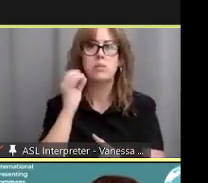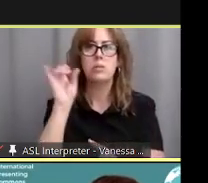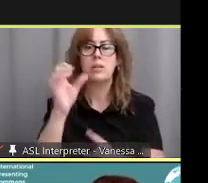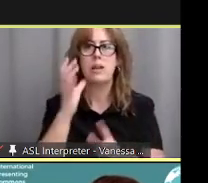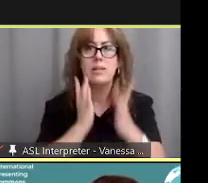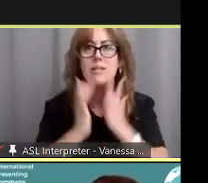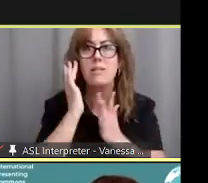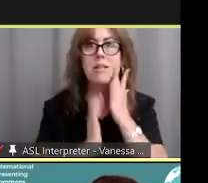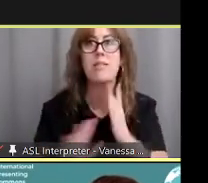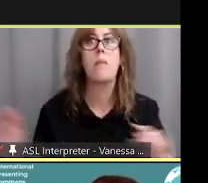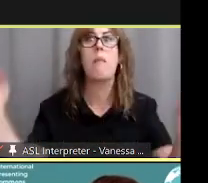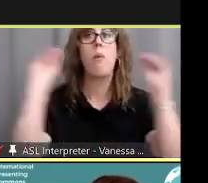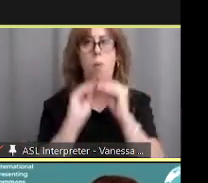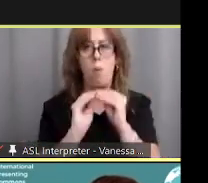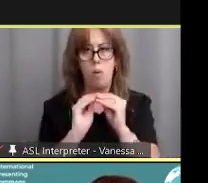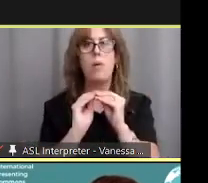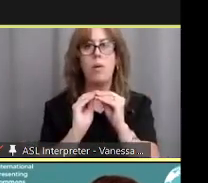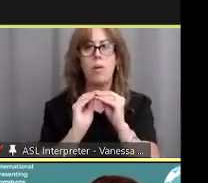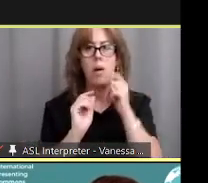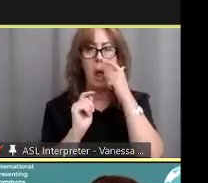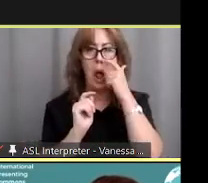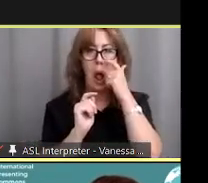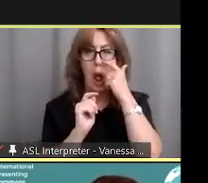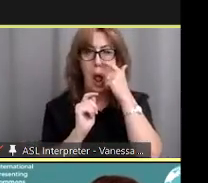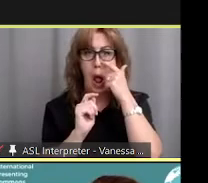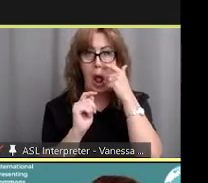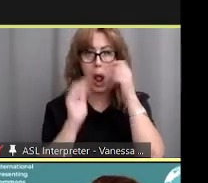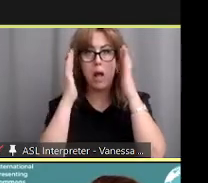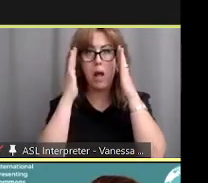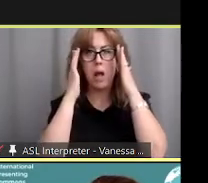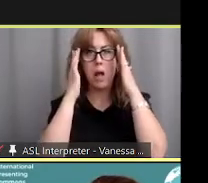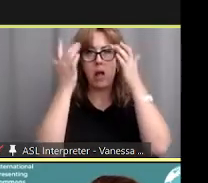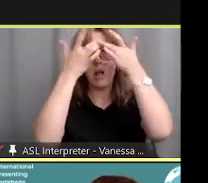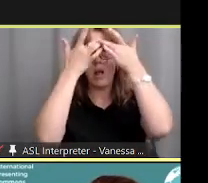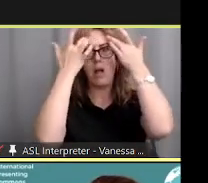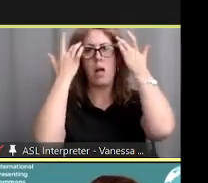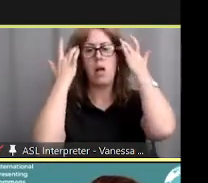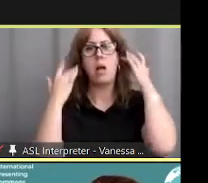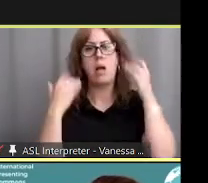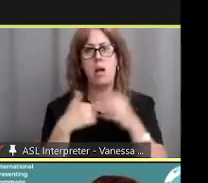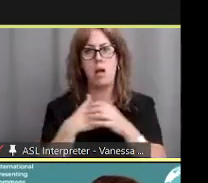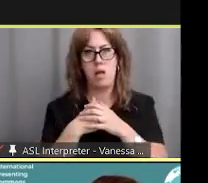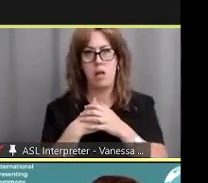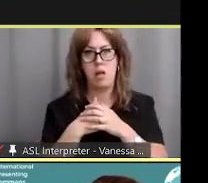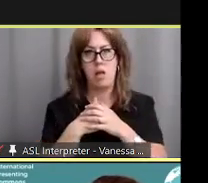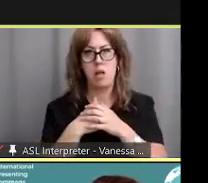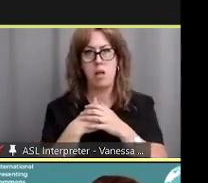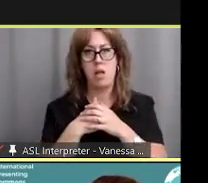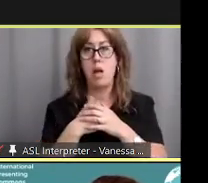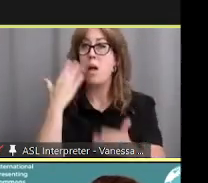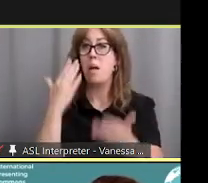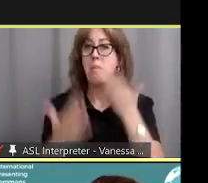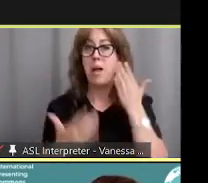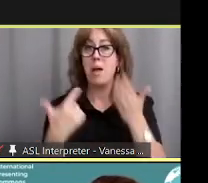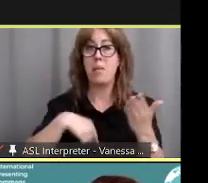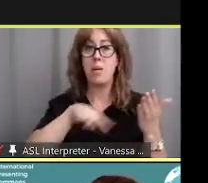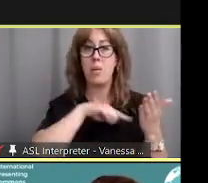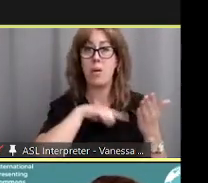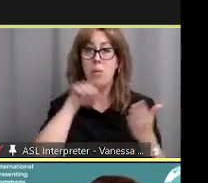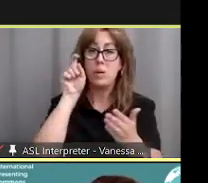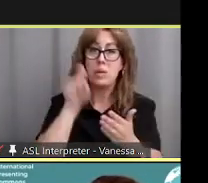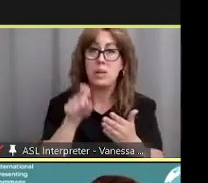And we might need to turn more towards the local. You